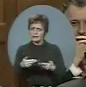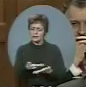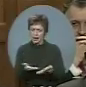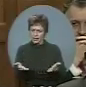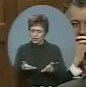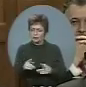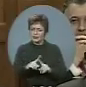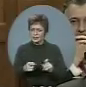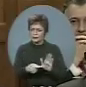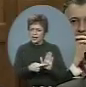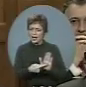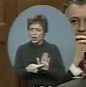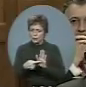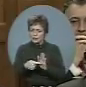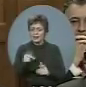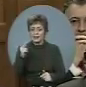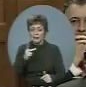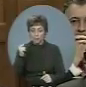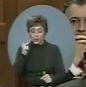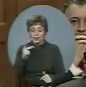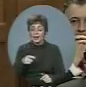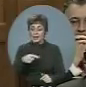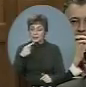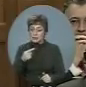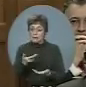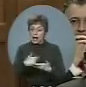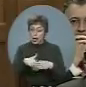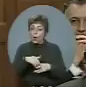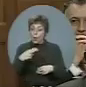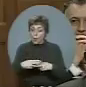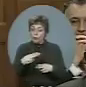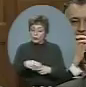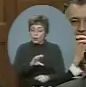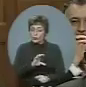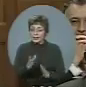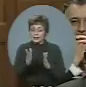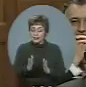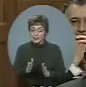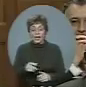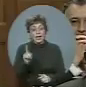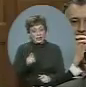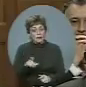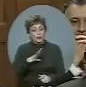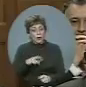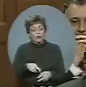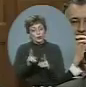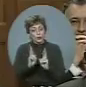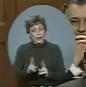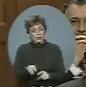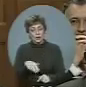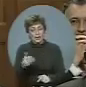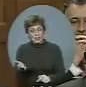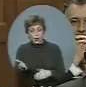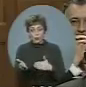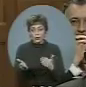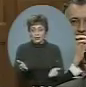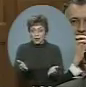decency and respect for one another as we seek to resolve essential issues of the day. What we want, Mr. Speaker, is a Prime